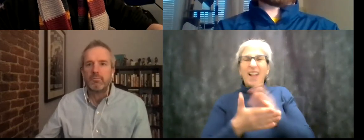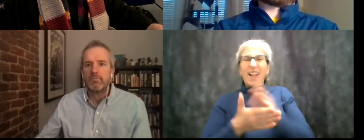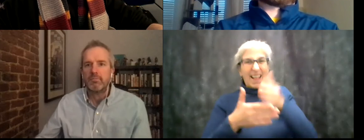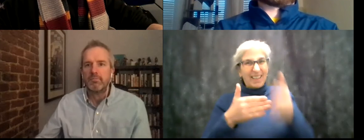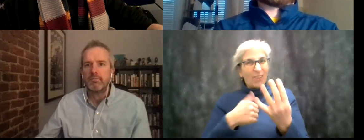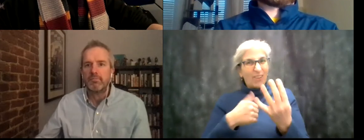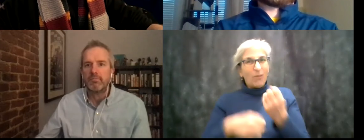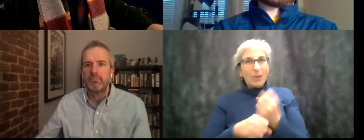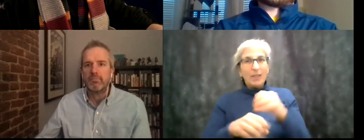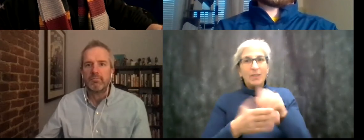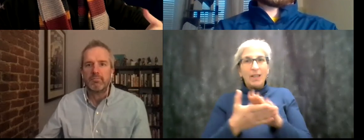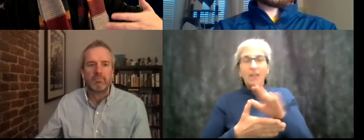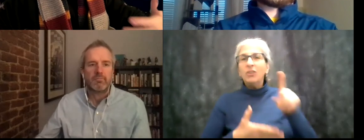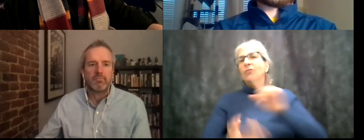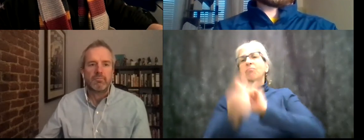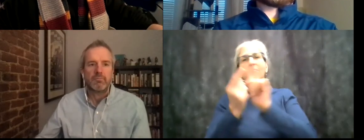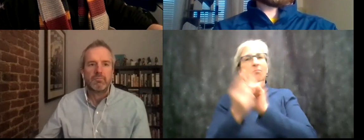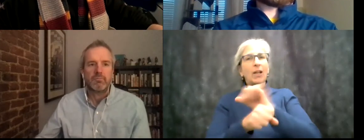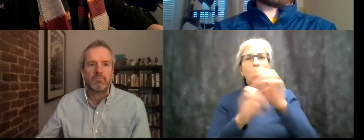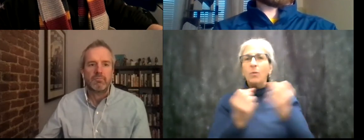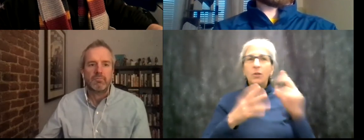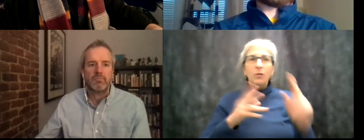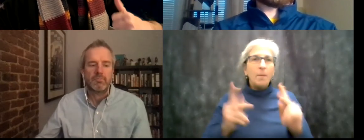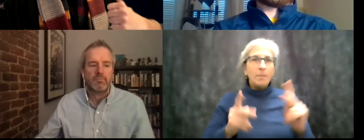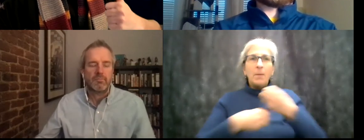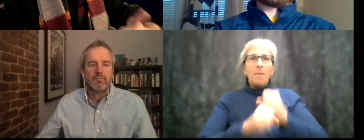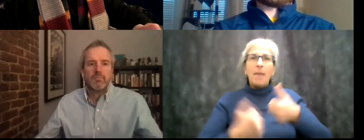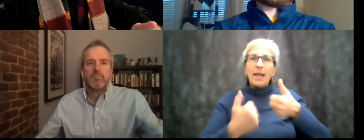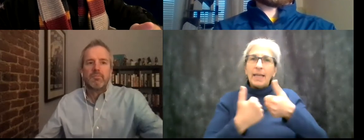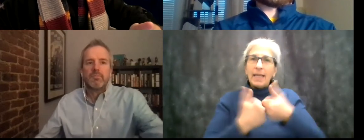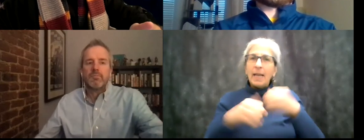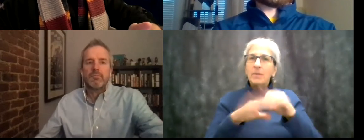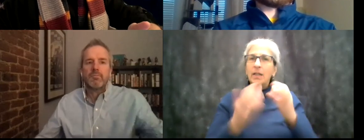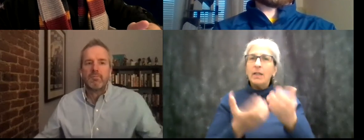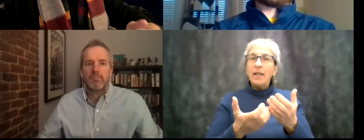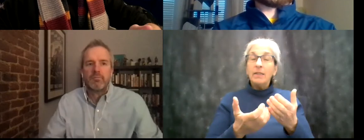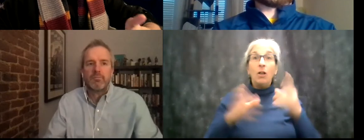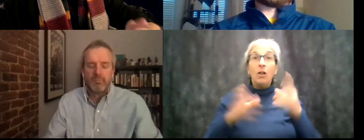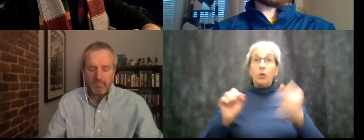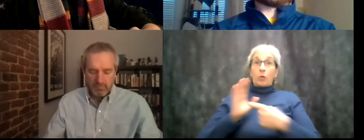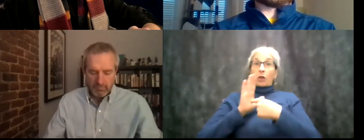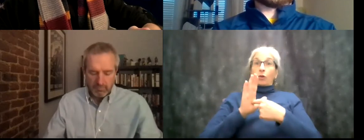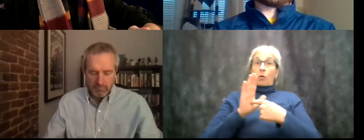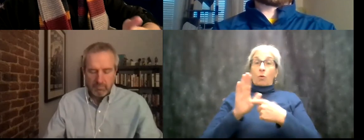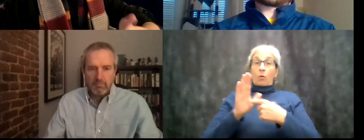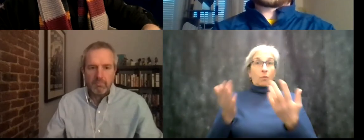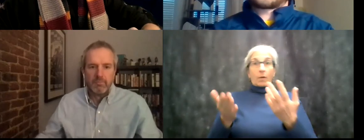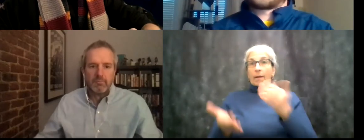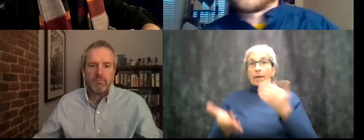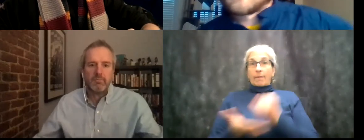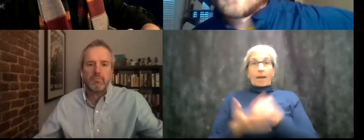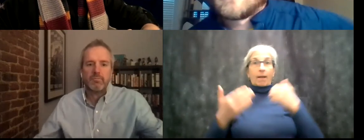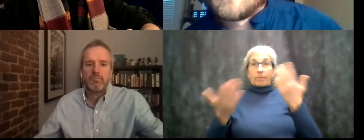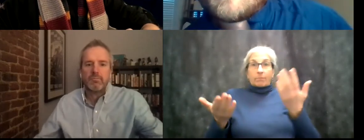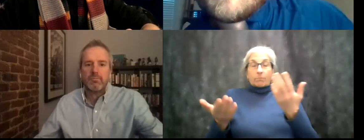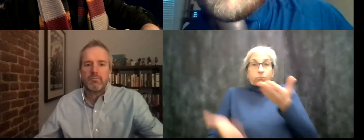people making games in classes that you can show off those games, which means that you have the skills because it shows that you